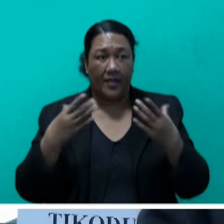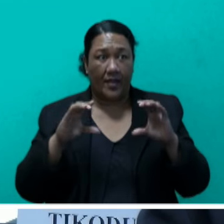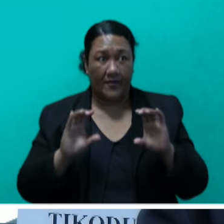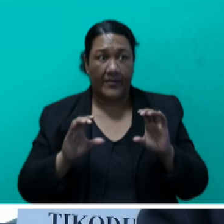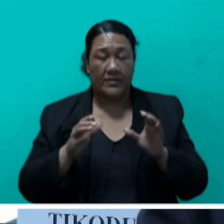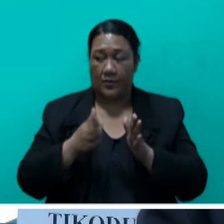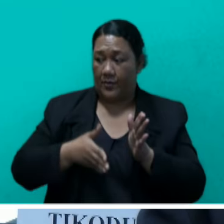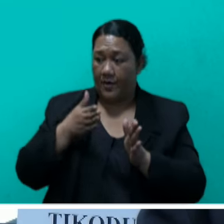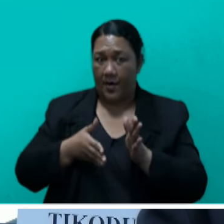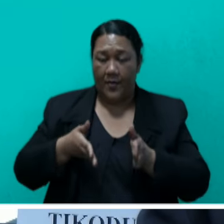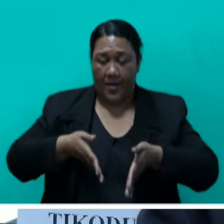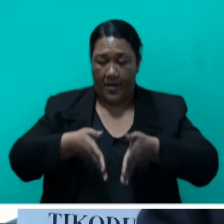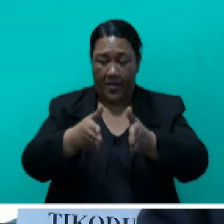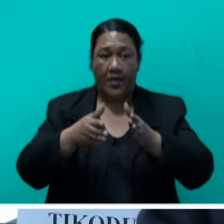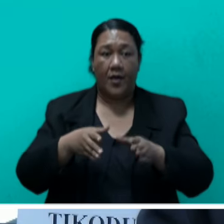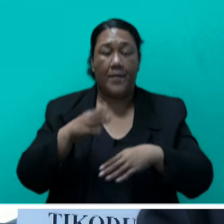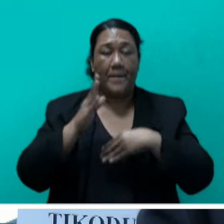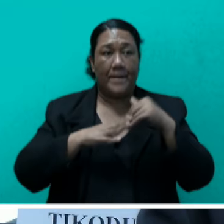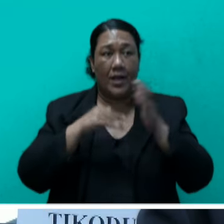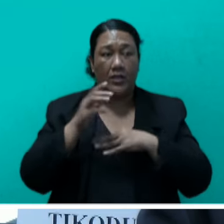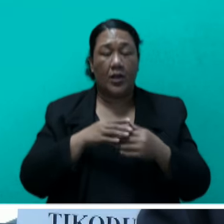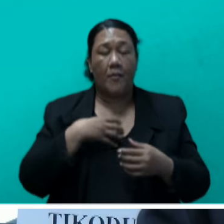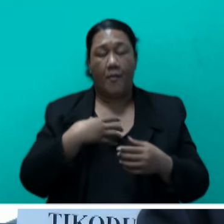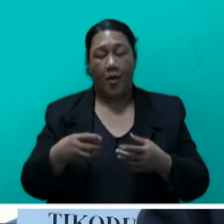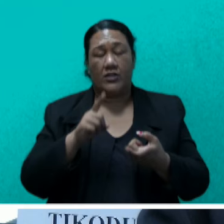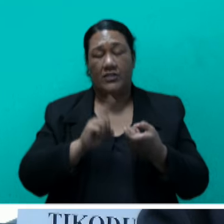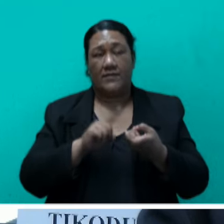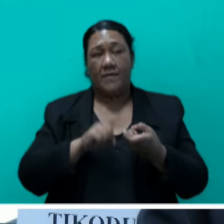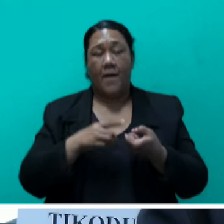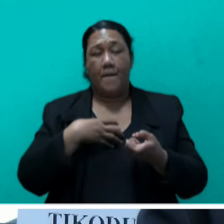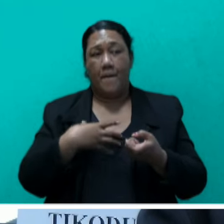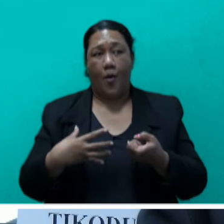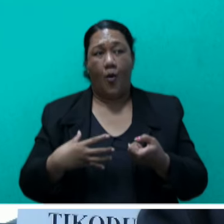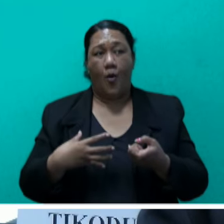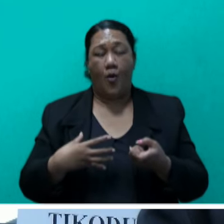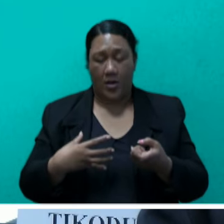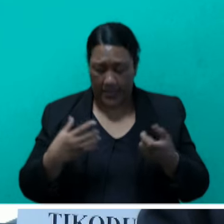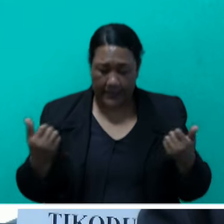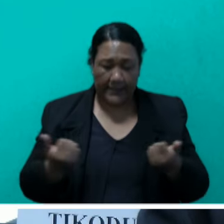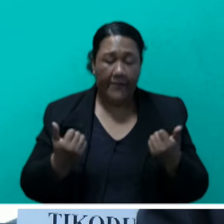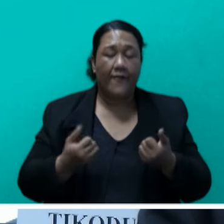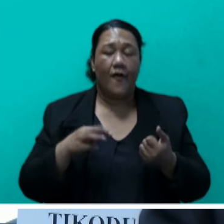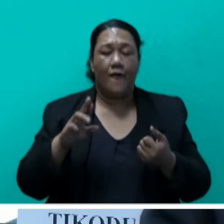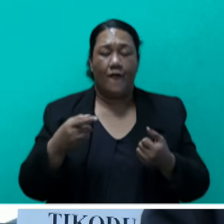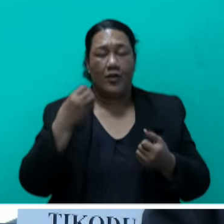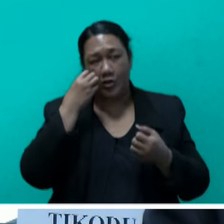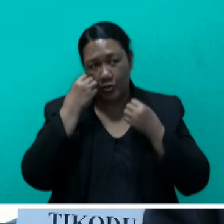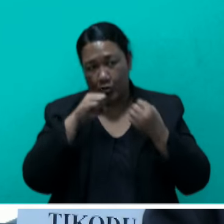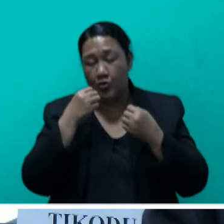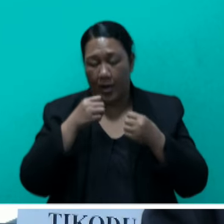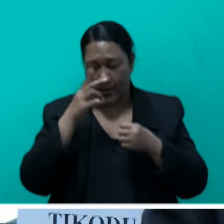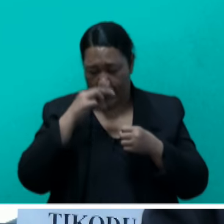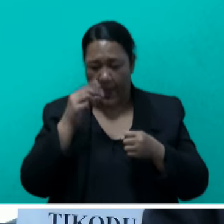infrastructure, known to be cheaper and more efficient, the sugar transport, the Fiji First government emphasized on